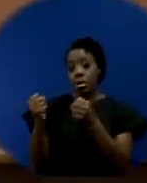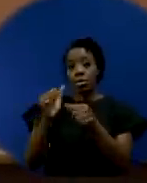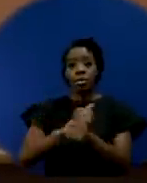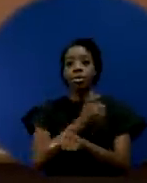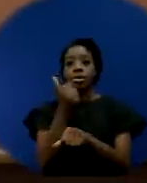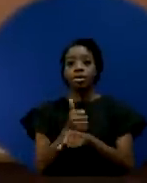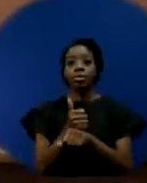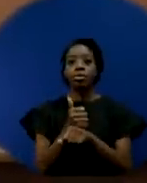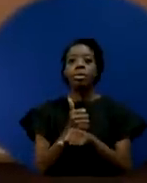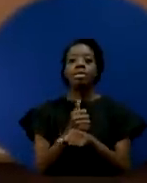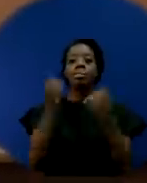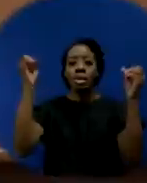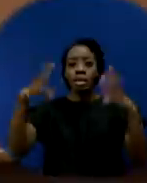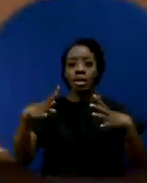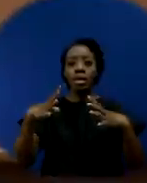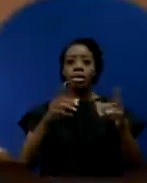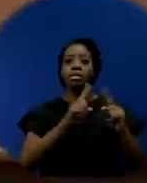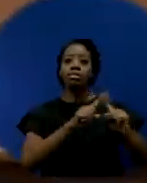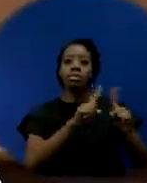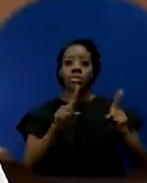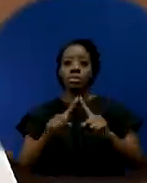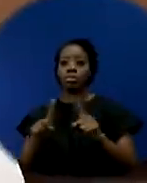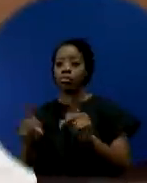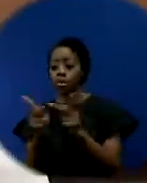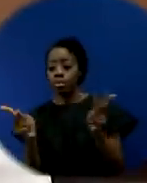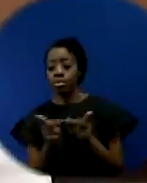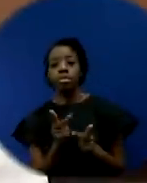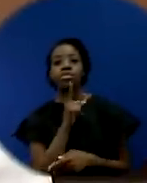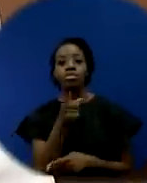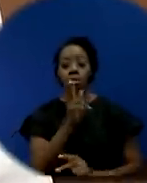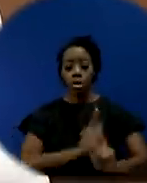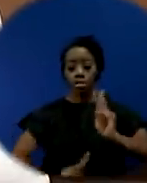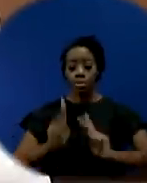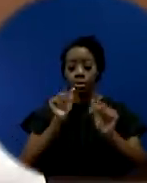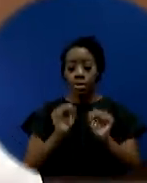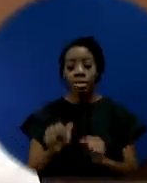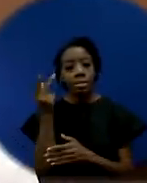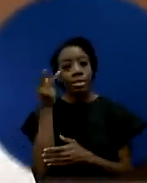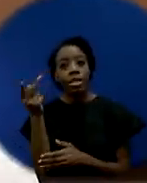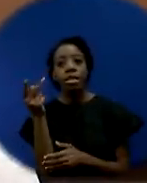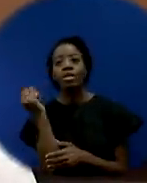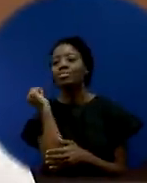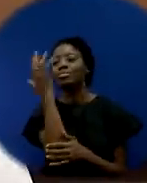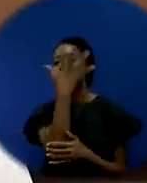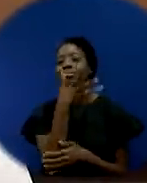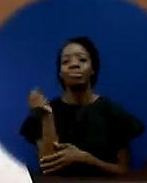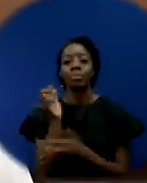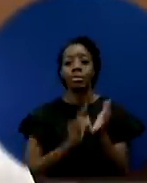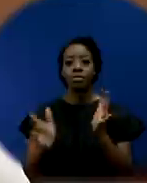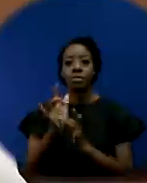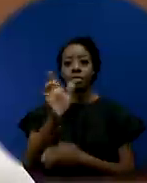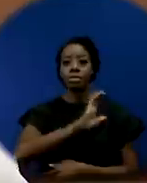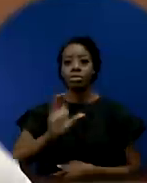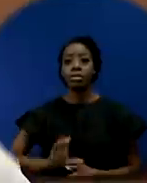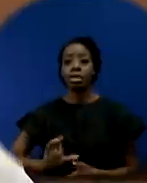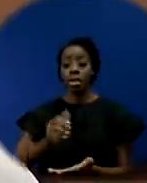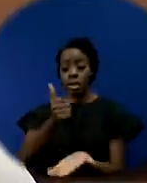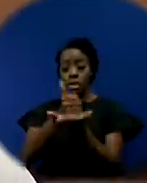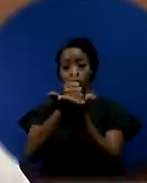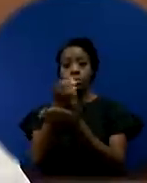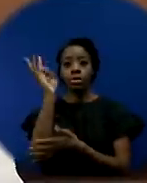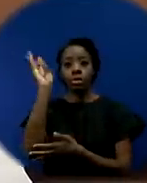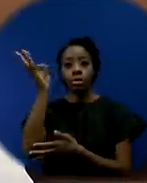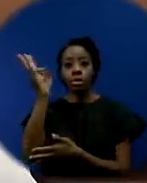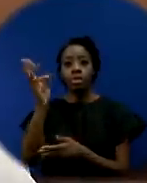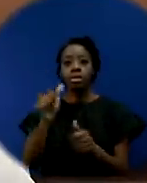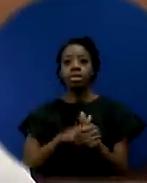various locations so that people might see the brilliance of Jesus Christ. Help us to be your witnesses